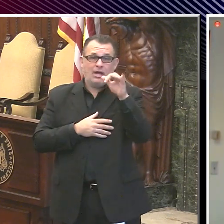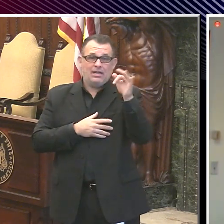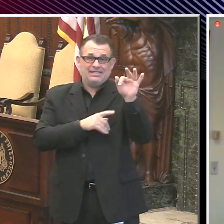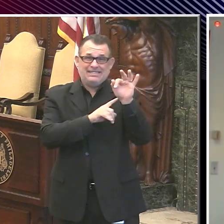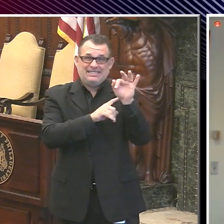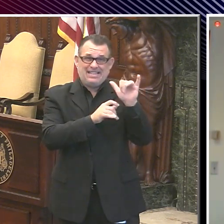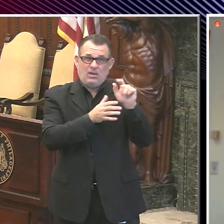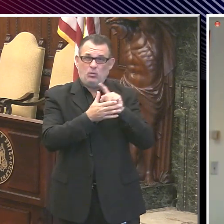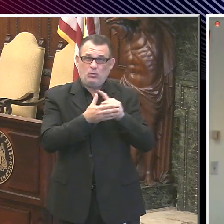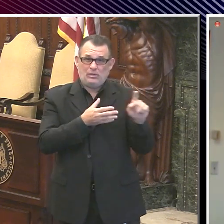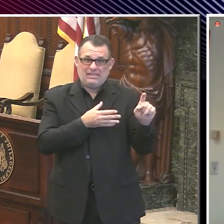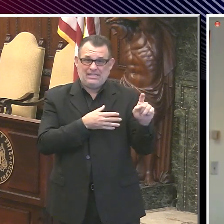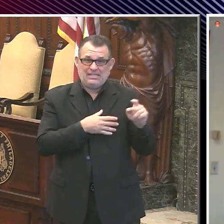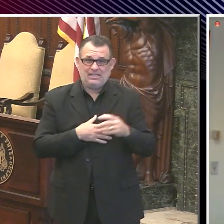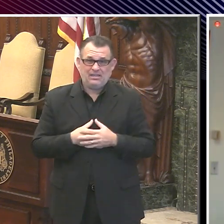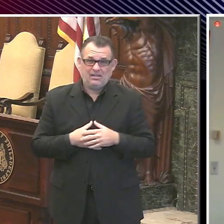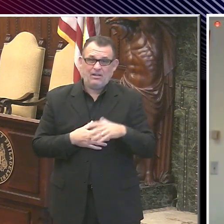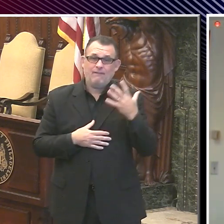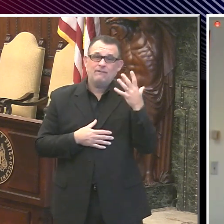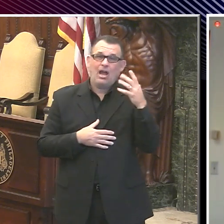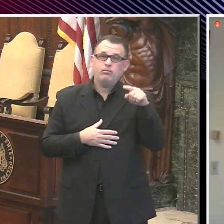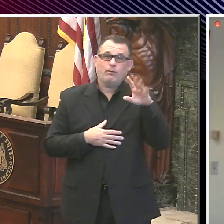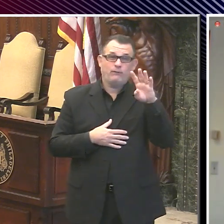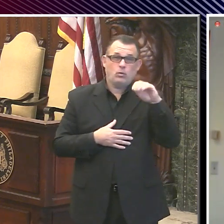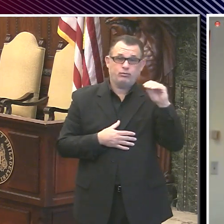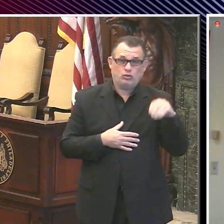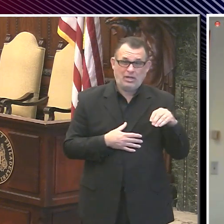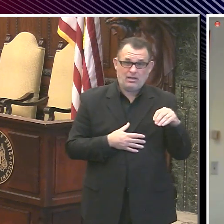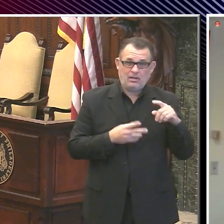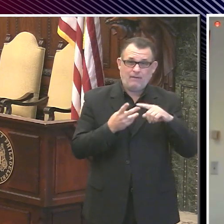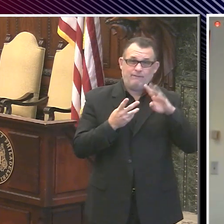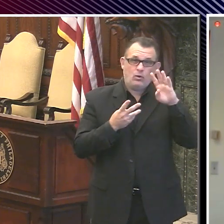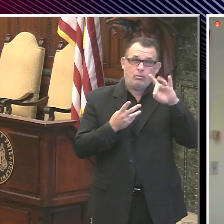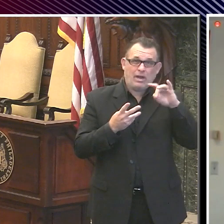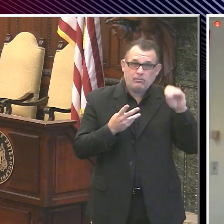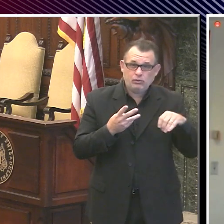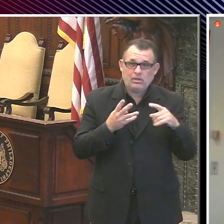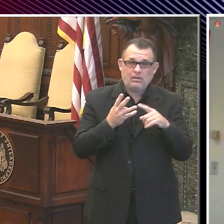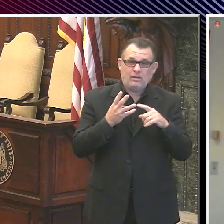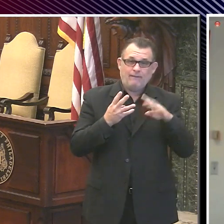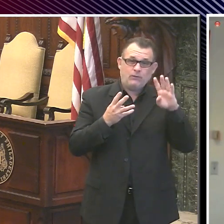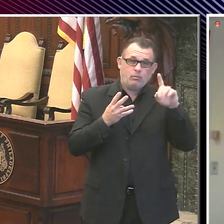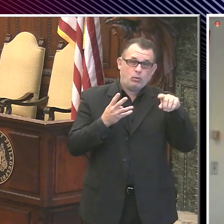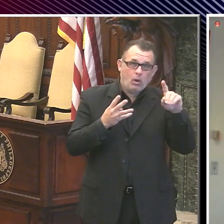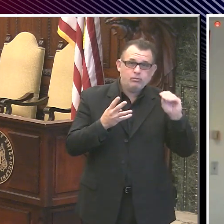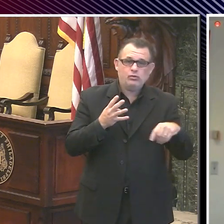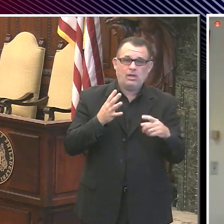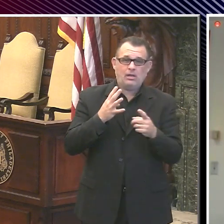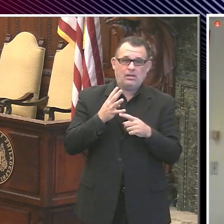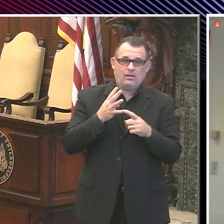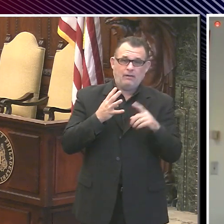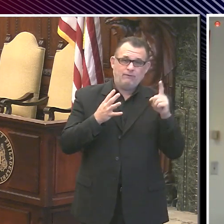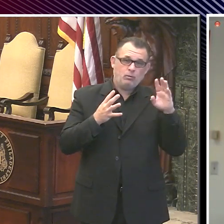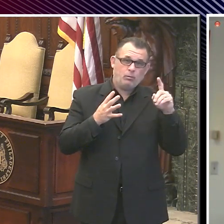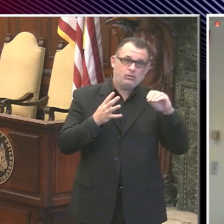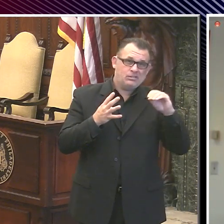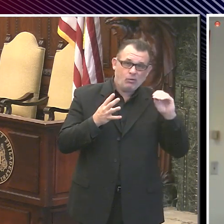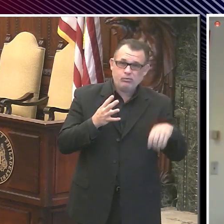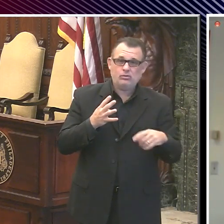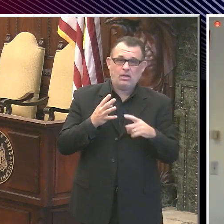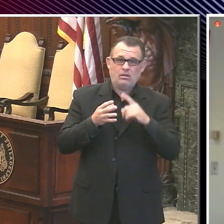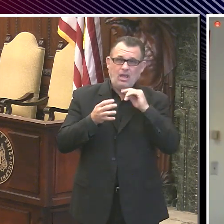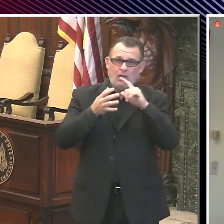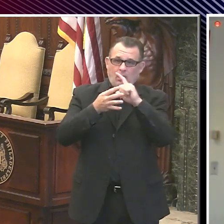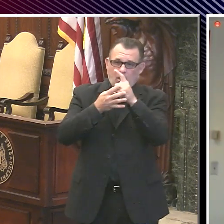in those 4 weeks: 5.4%, and 4.8%, and 4.1%, and 4.0%.